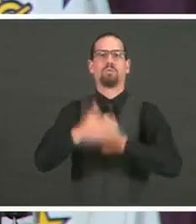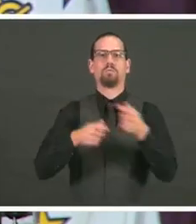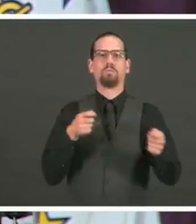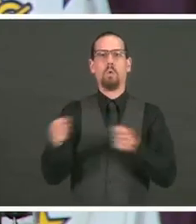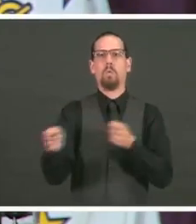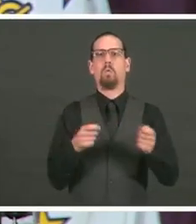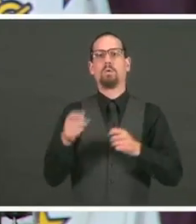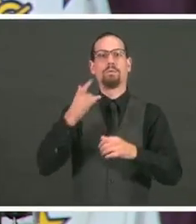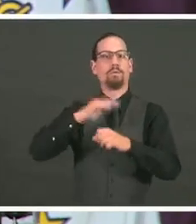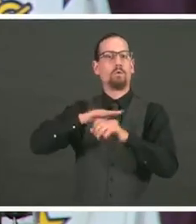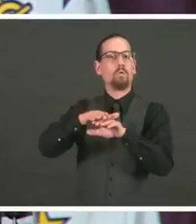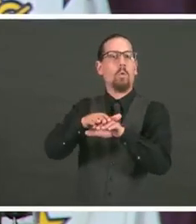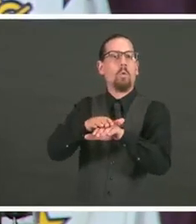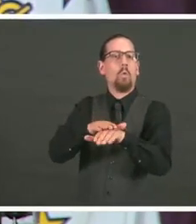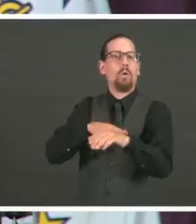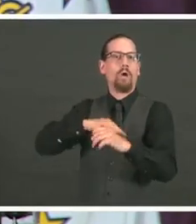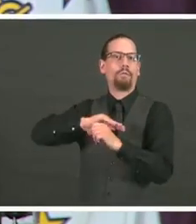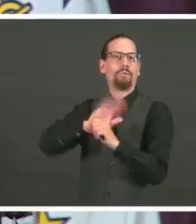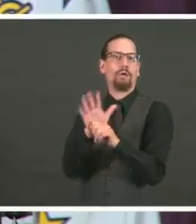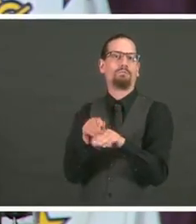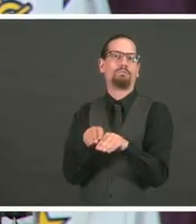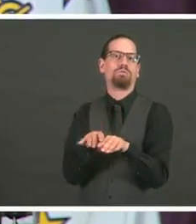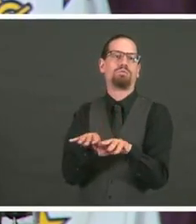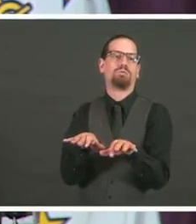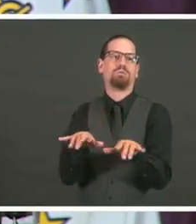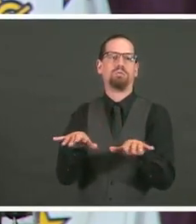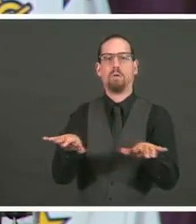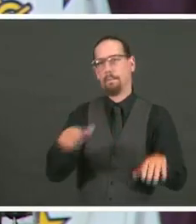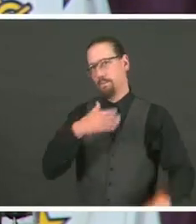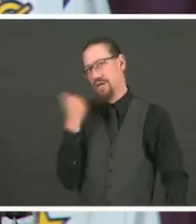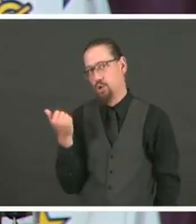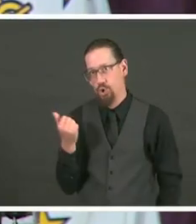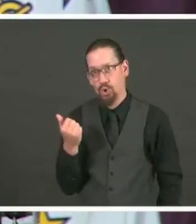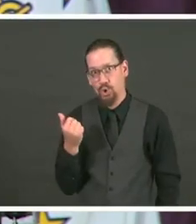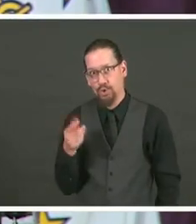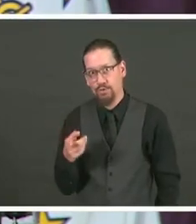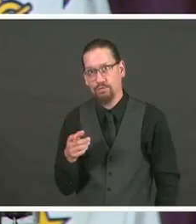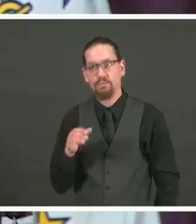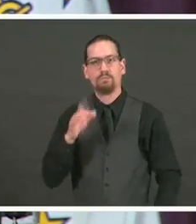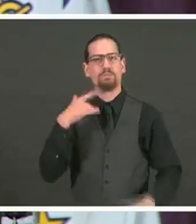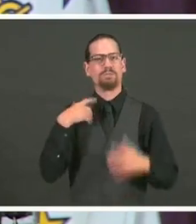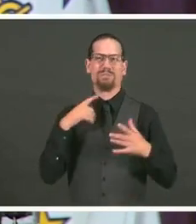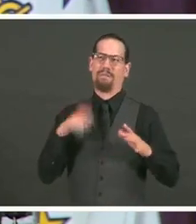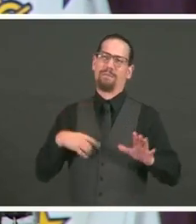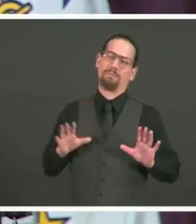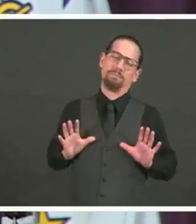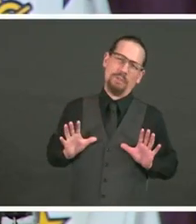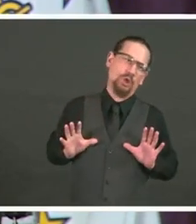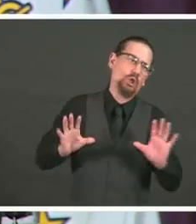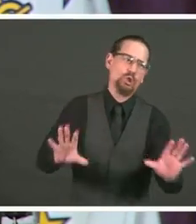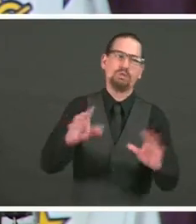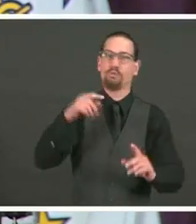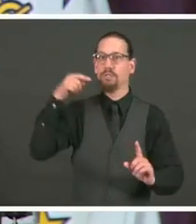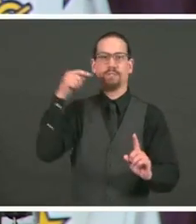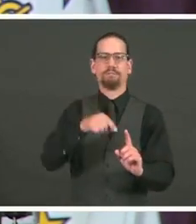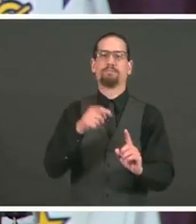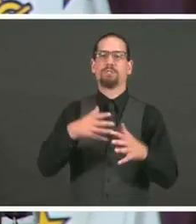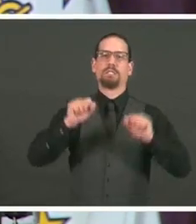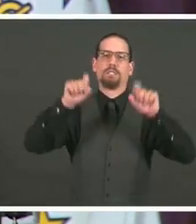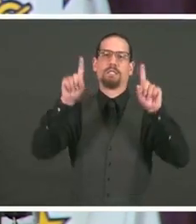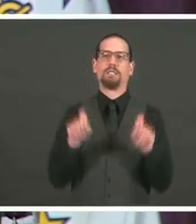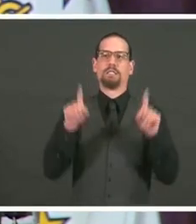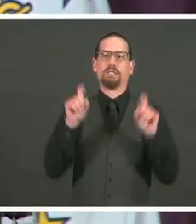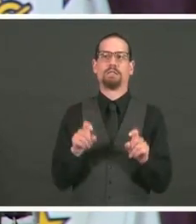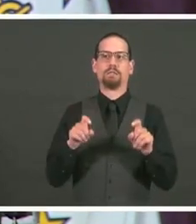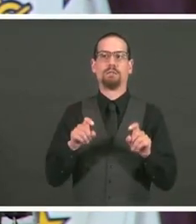So to that end, I want to keep pushing testing, testing, testing. If you feel sick, even a little bit, if